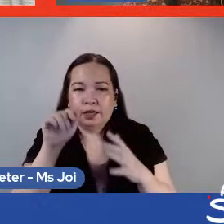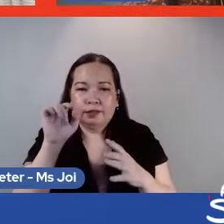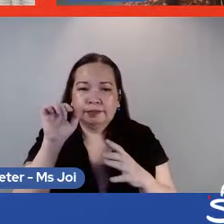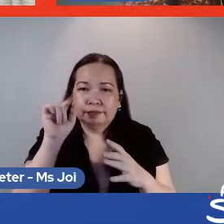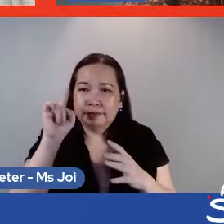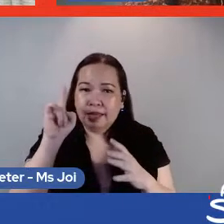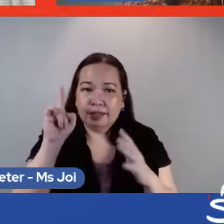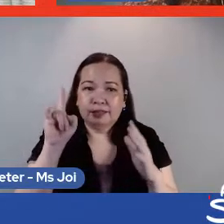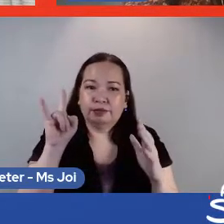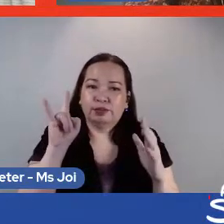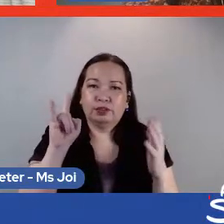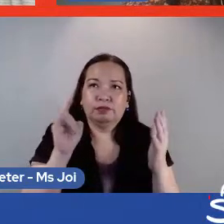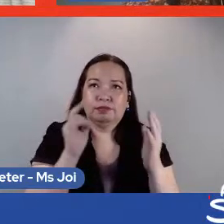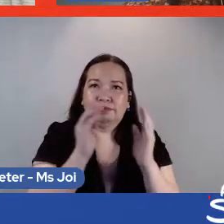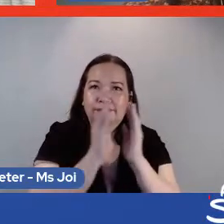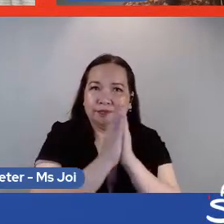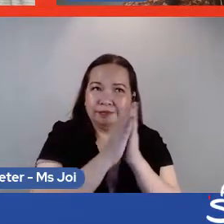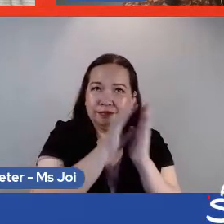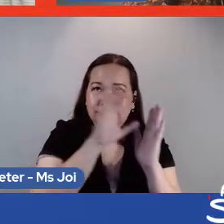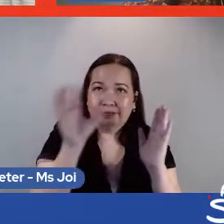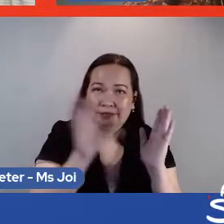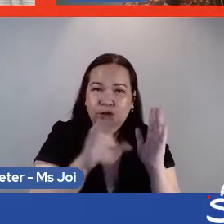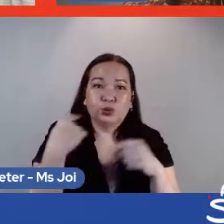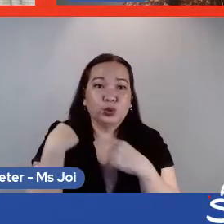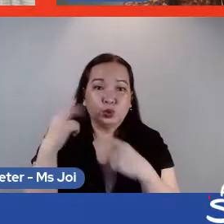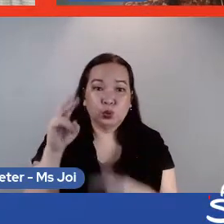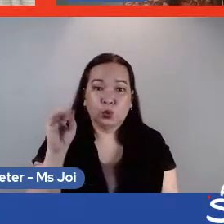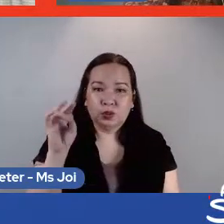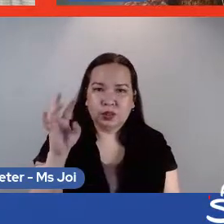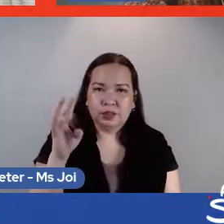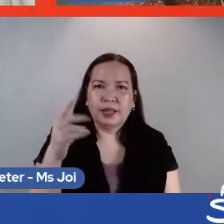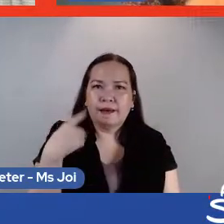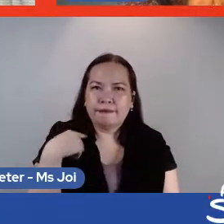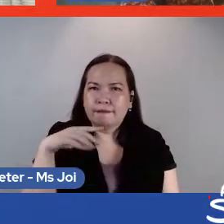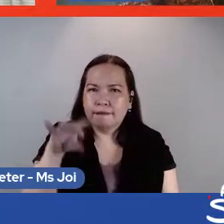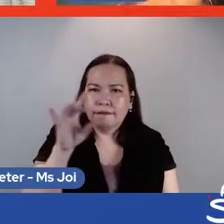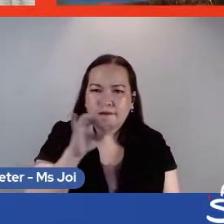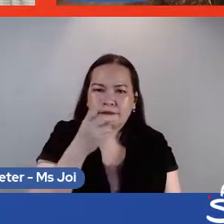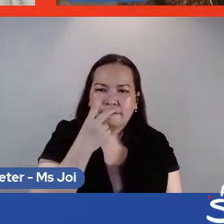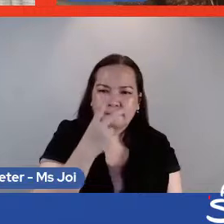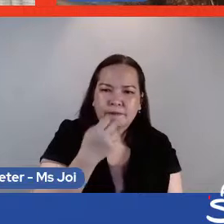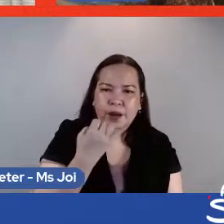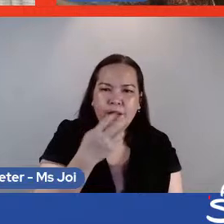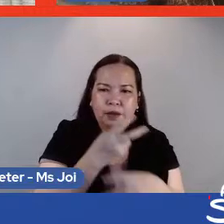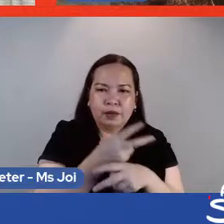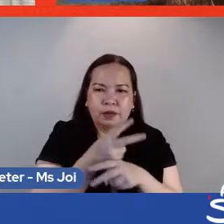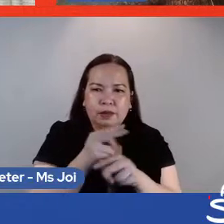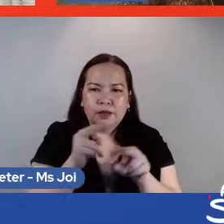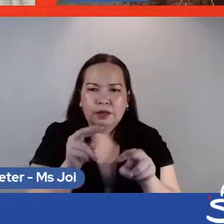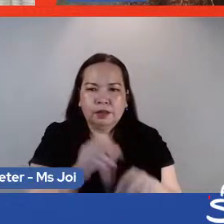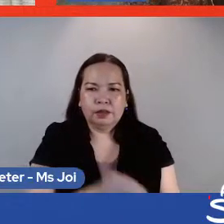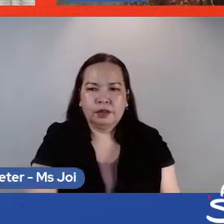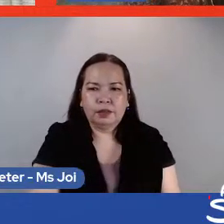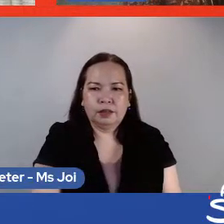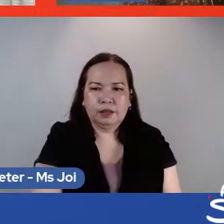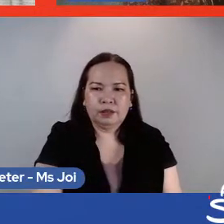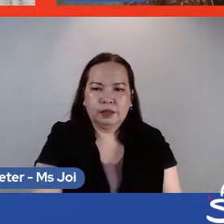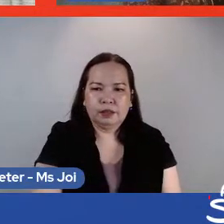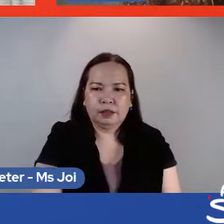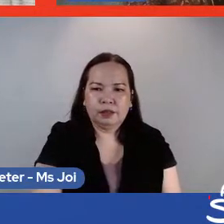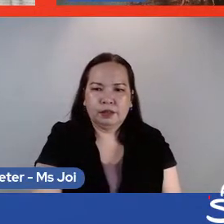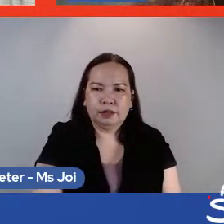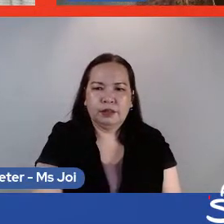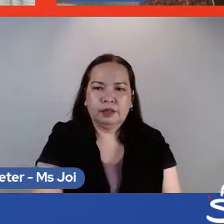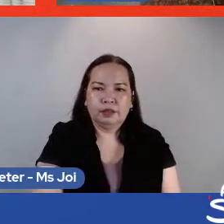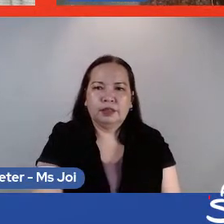since 2017. And so, I think we have seen a lot of election regulators, civil society, journalists, news